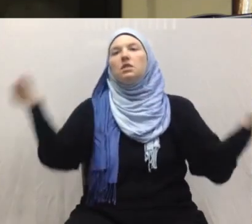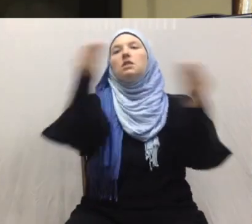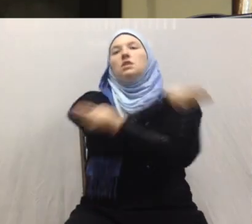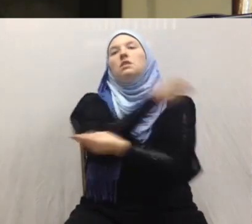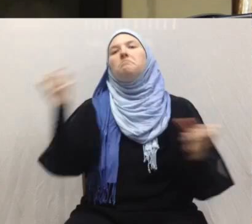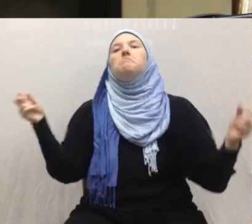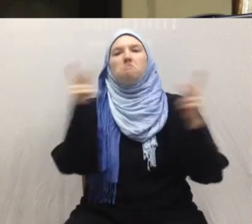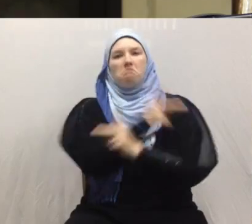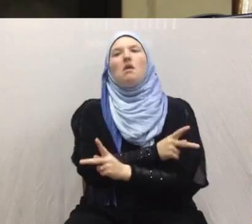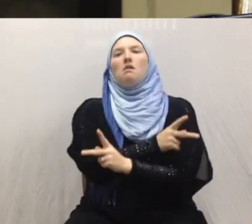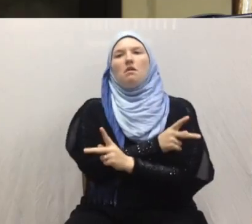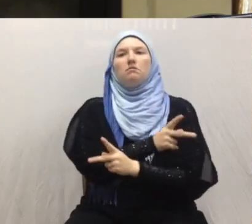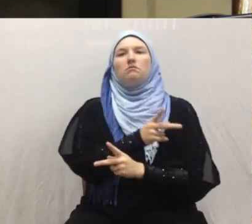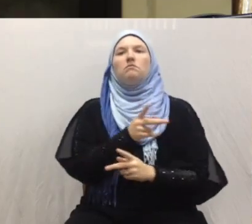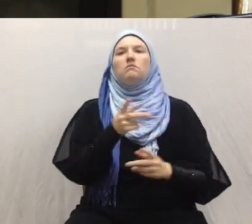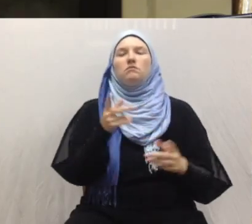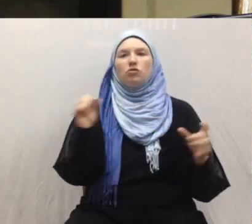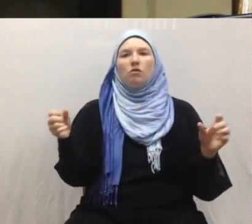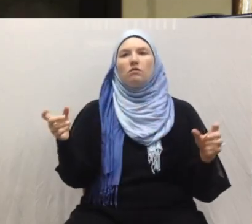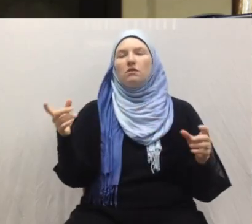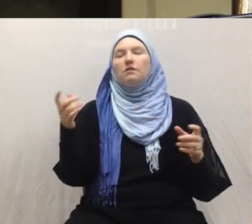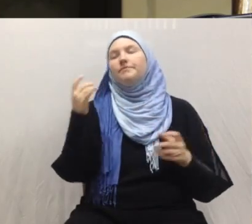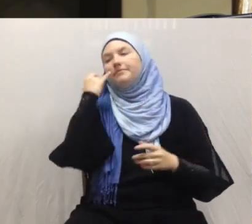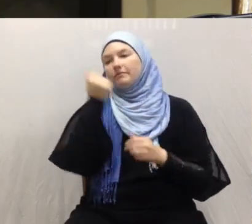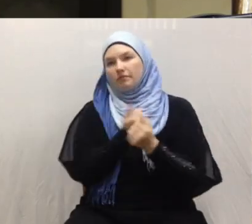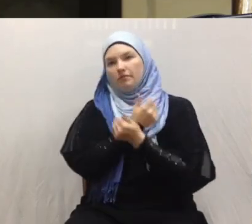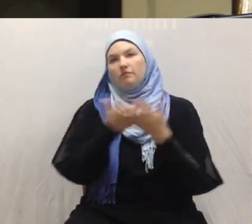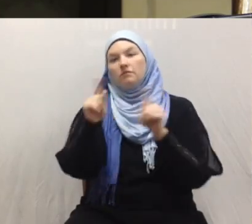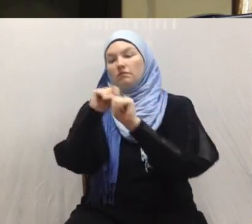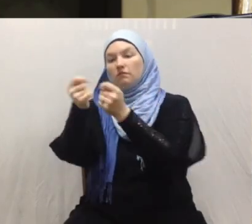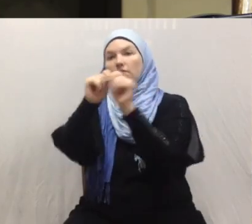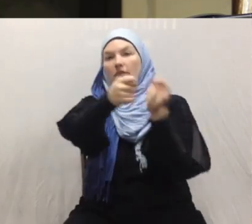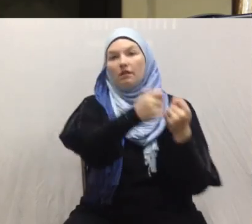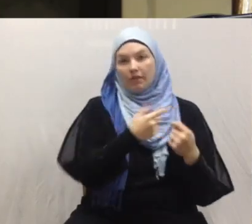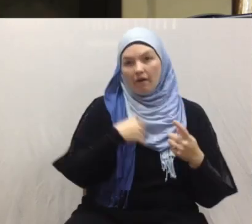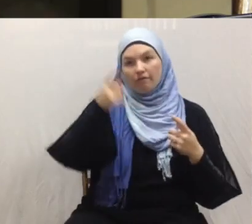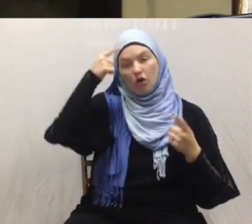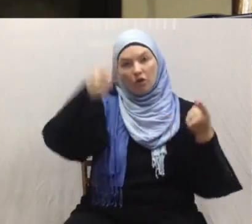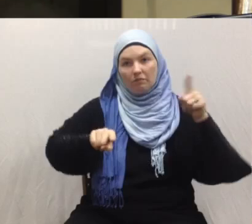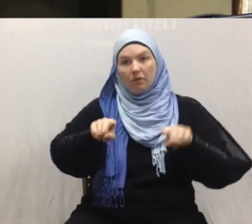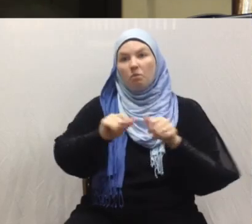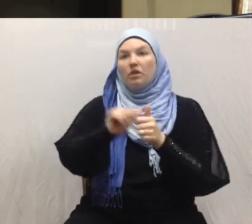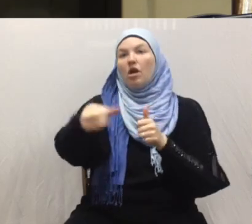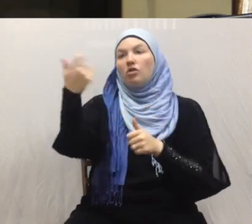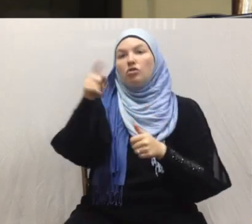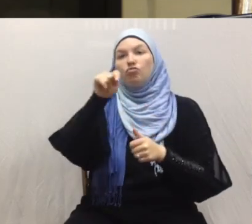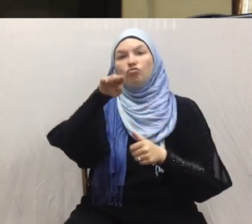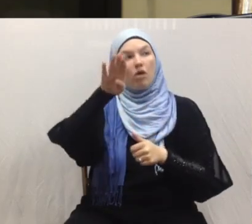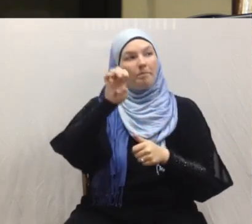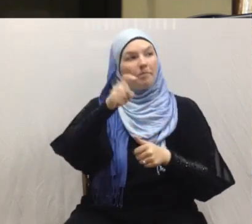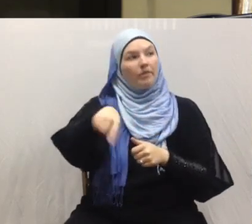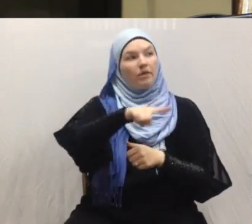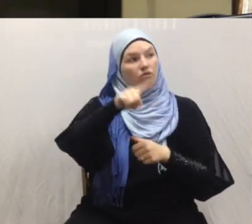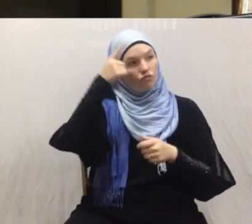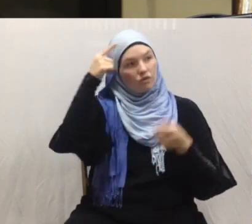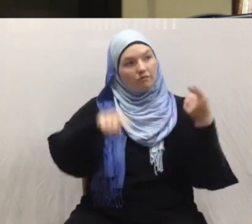the Bani al-Najjar are likewise. So every tribe that has an agreement with other tribes, those